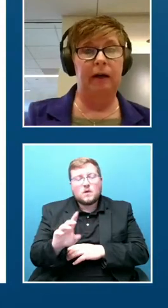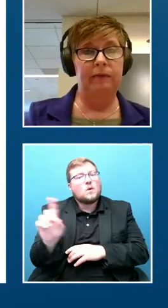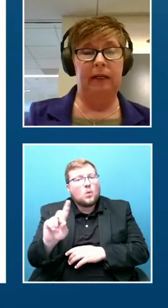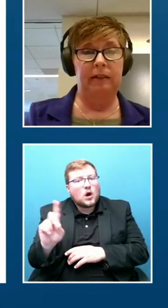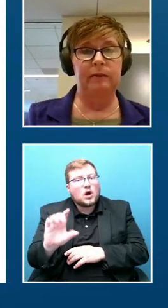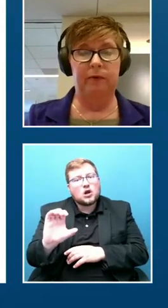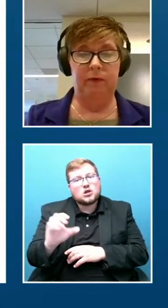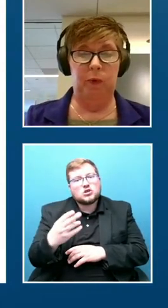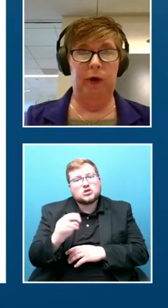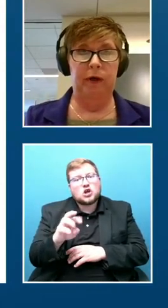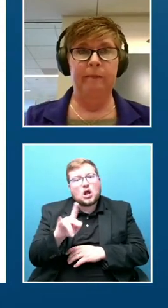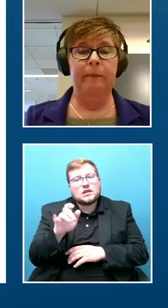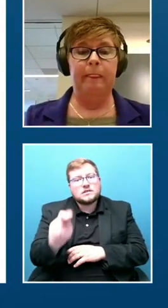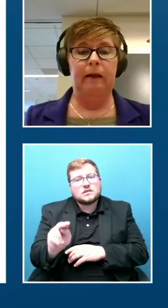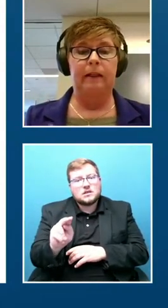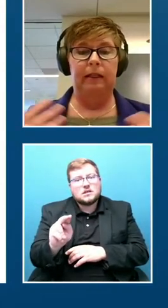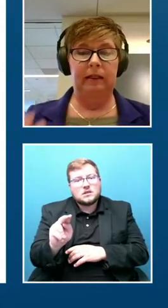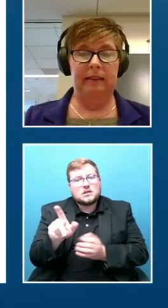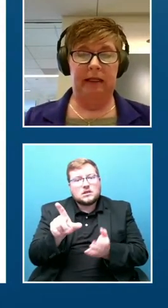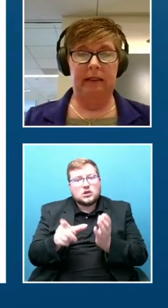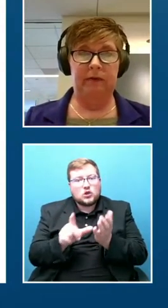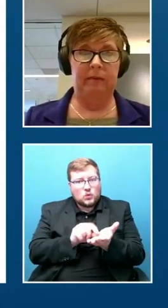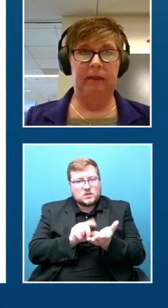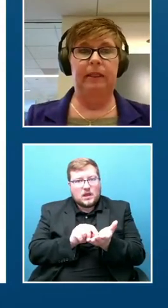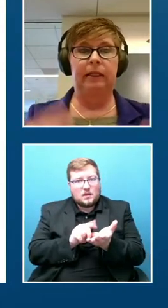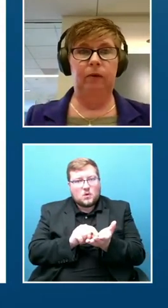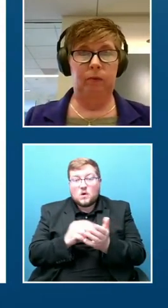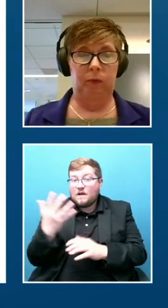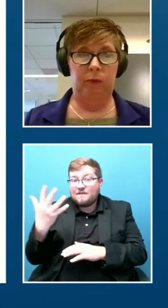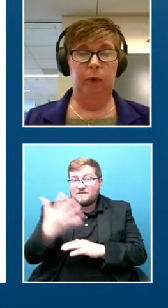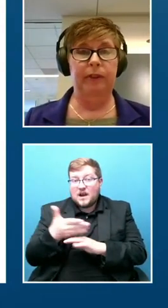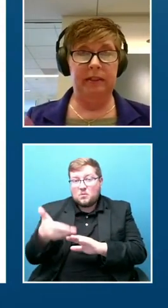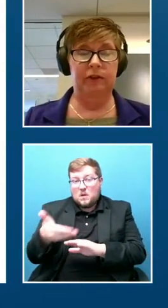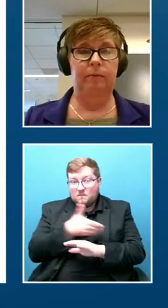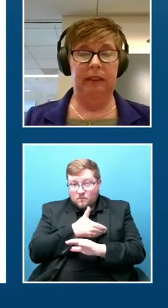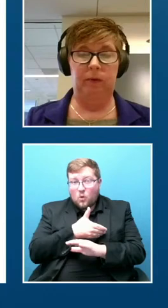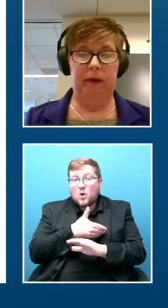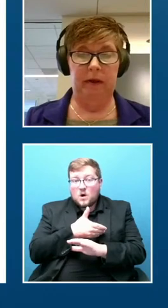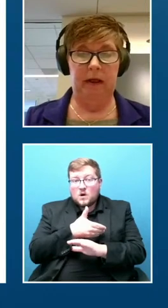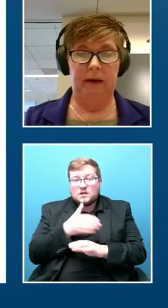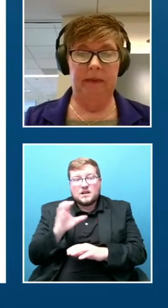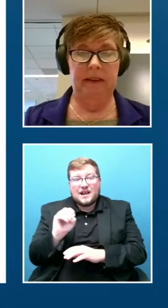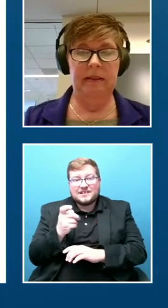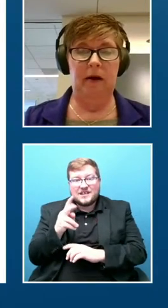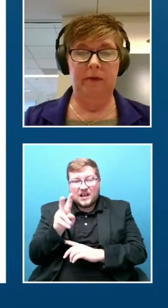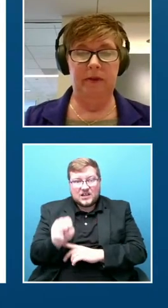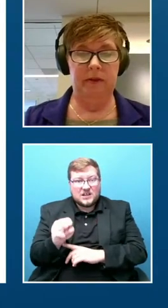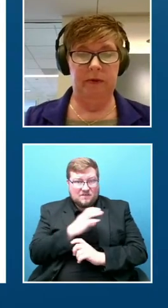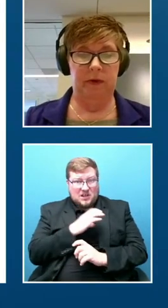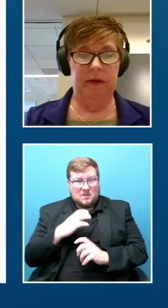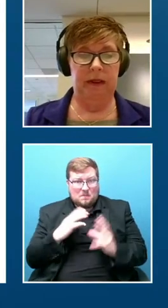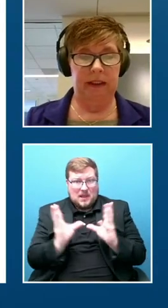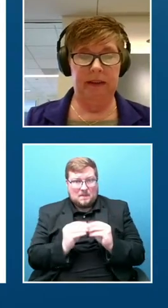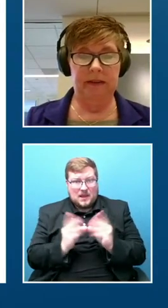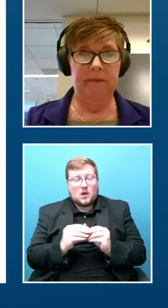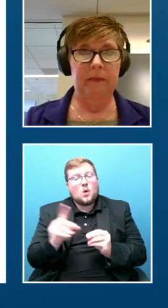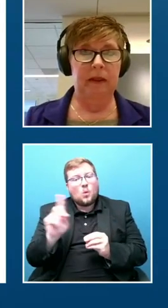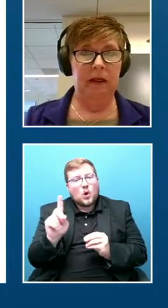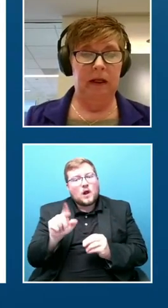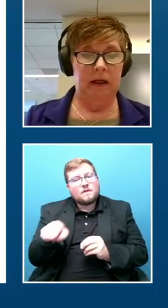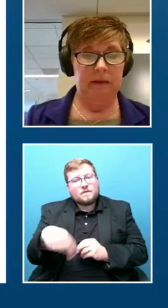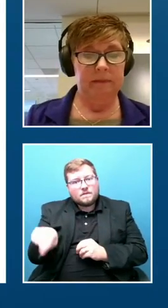was 5 days before the executive committee meeting, the organizational meeting where these officers were